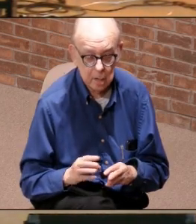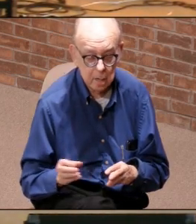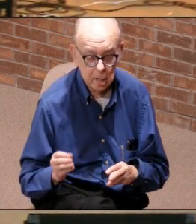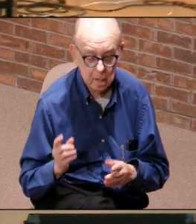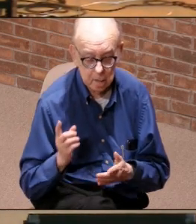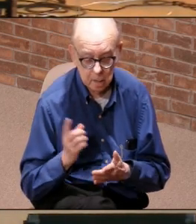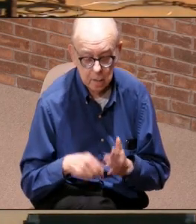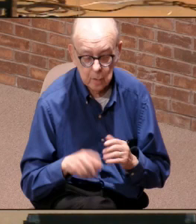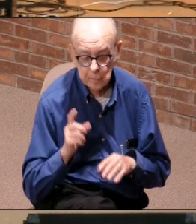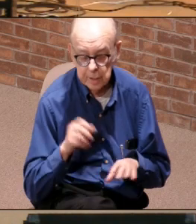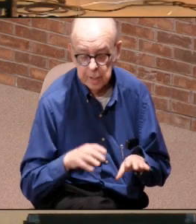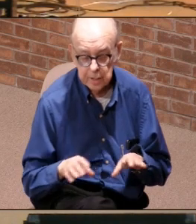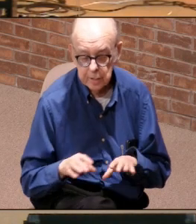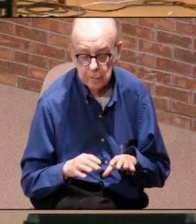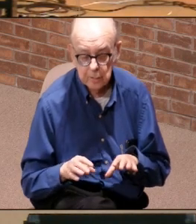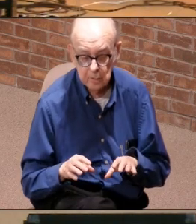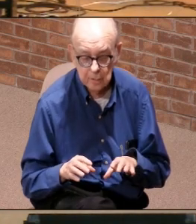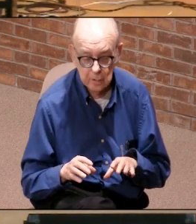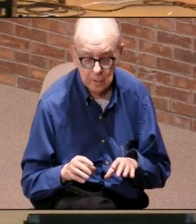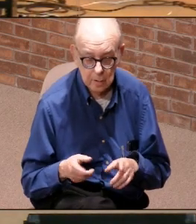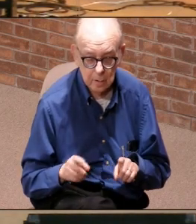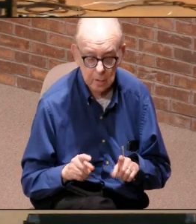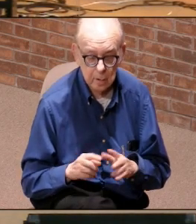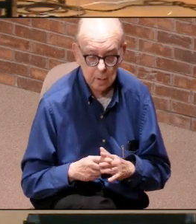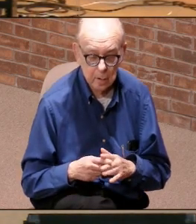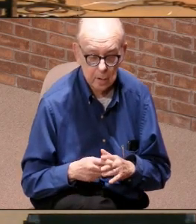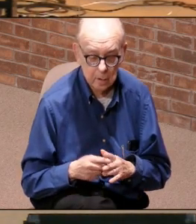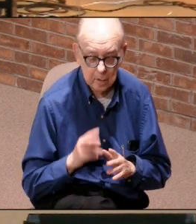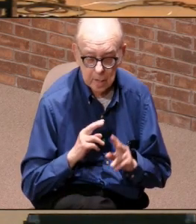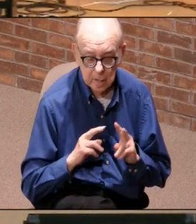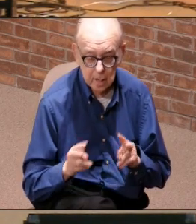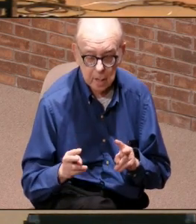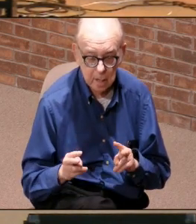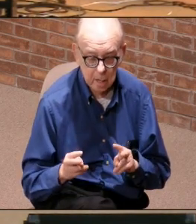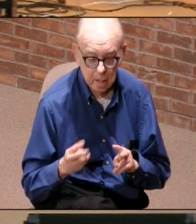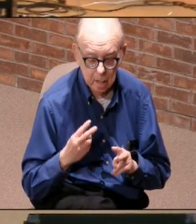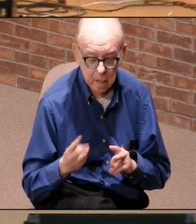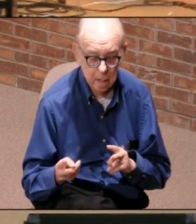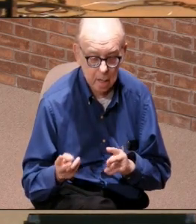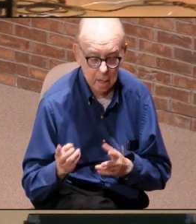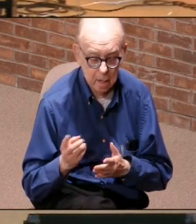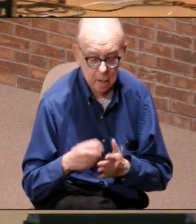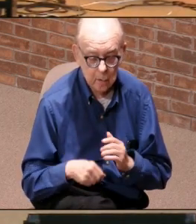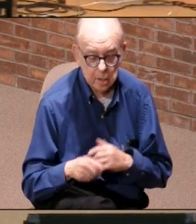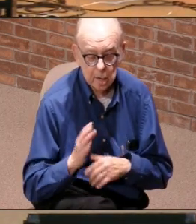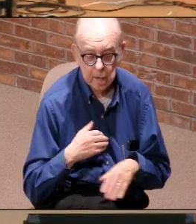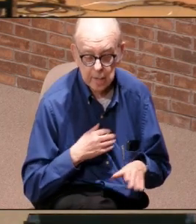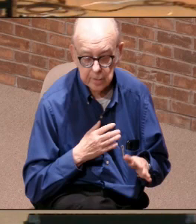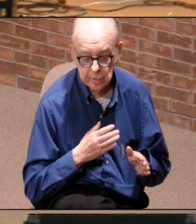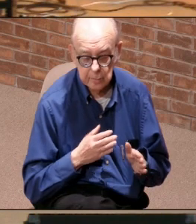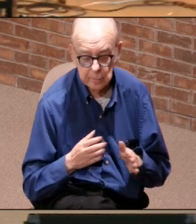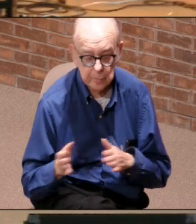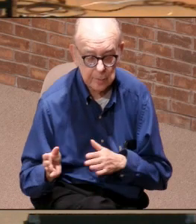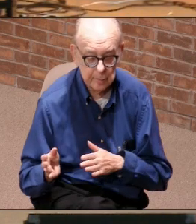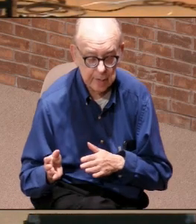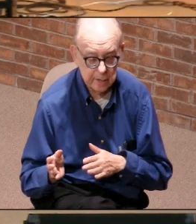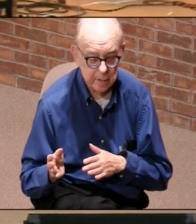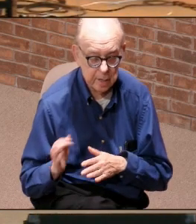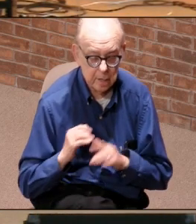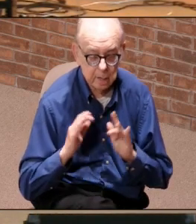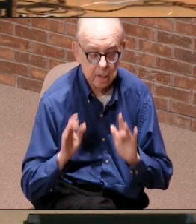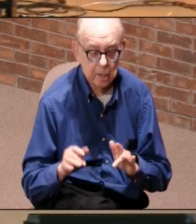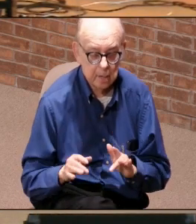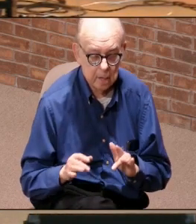And what we need to do is when we begin to start looking at what God's got in place in his mercy